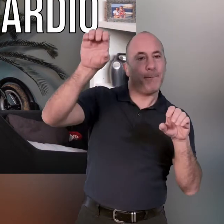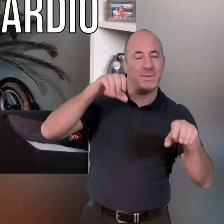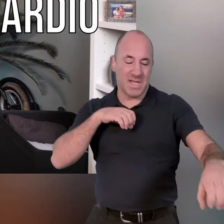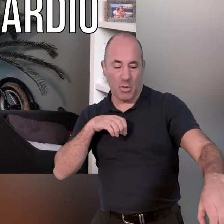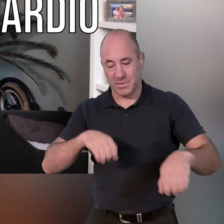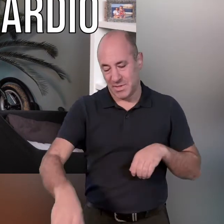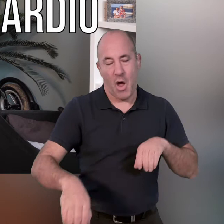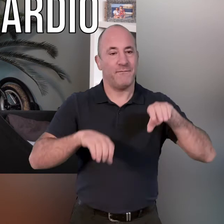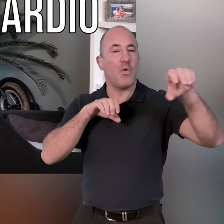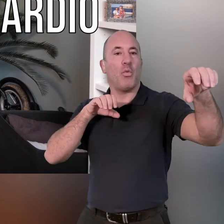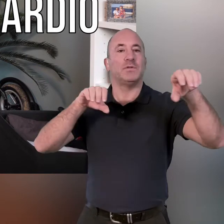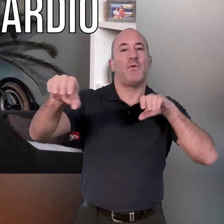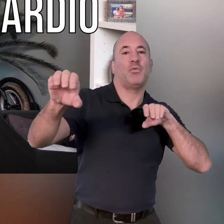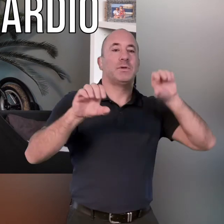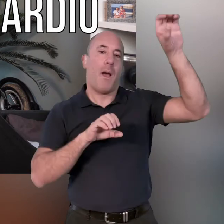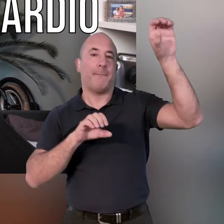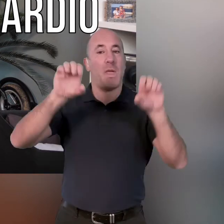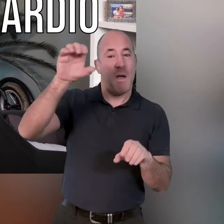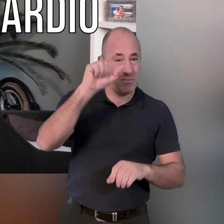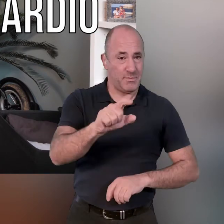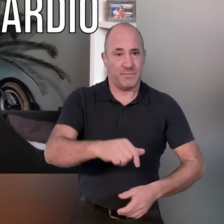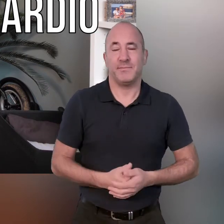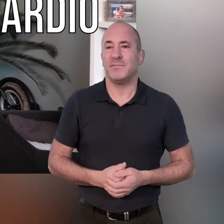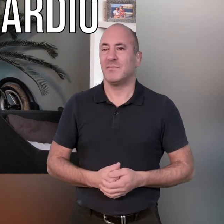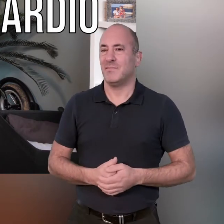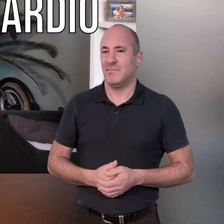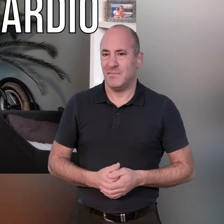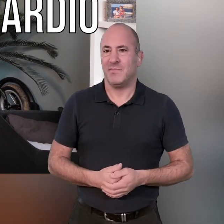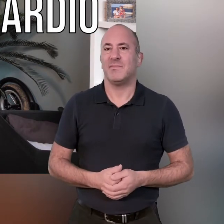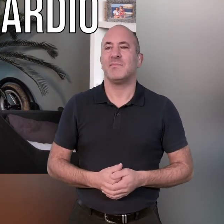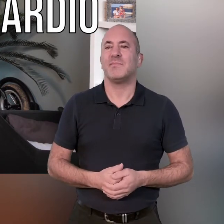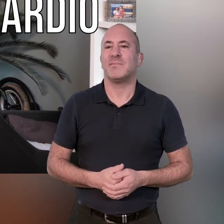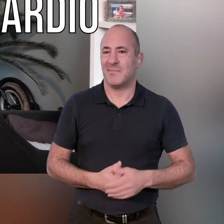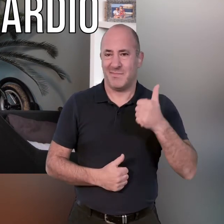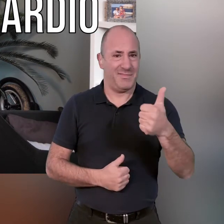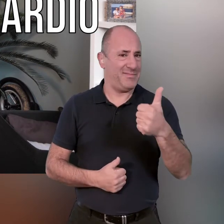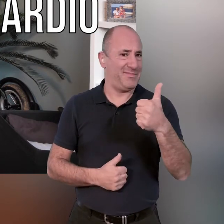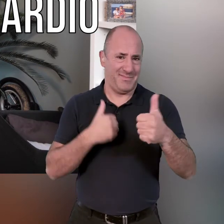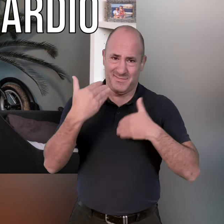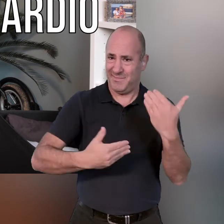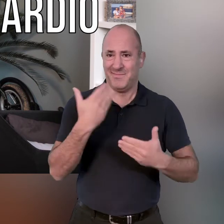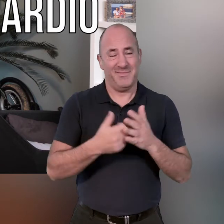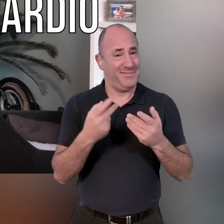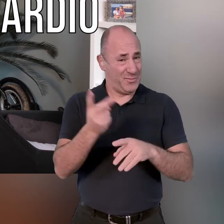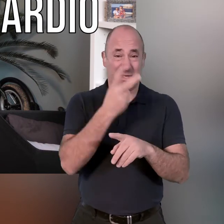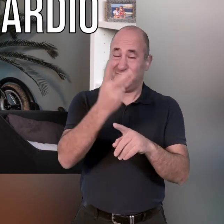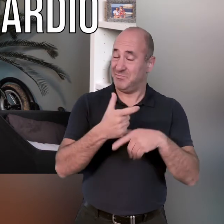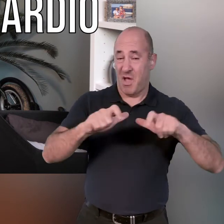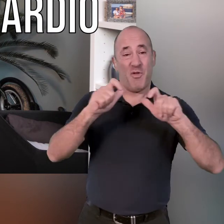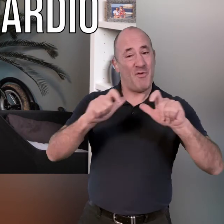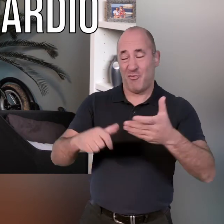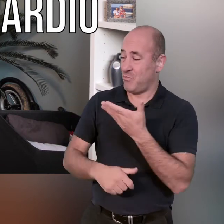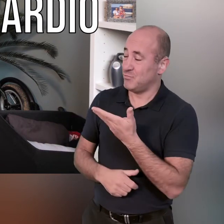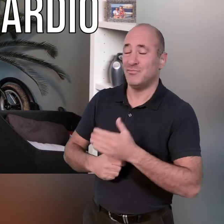down, forwards, forwards, up, up. Good work. Down, down,